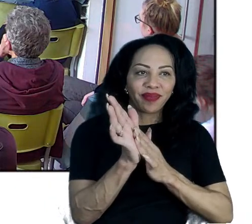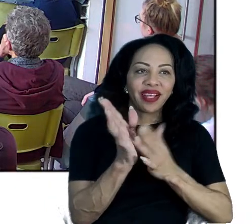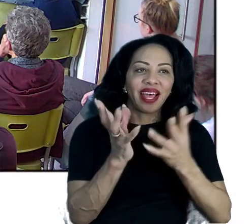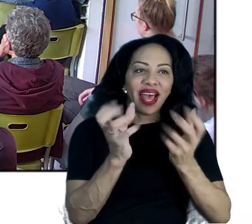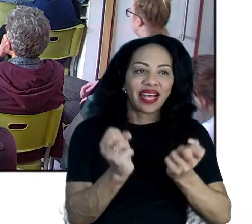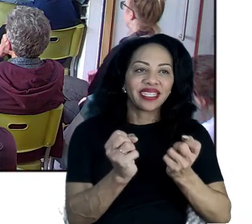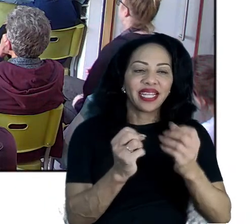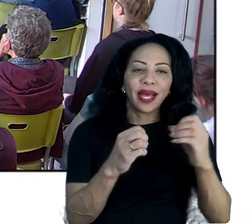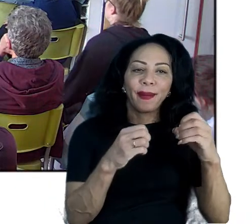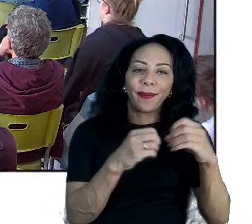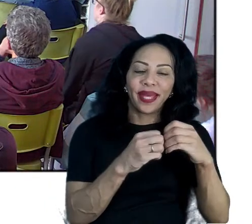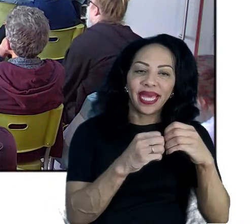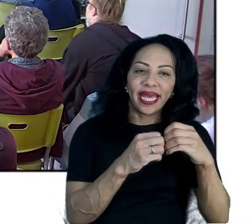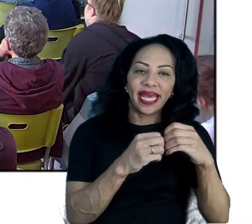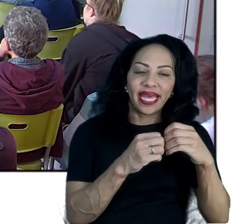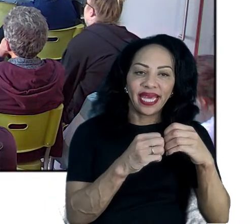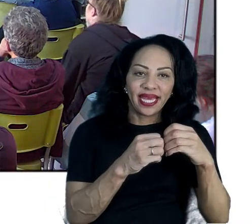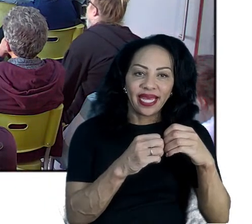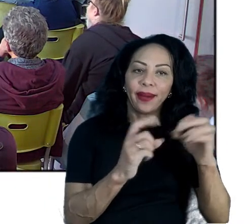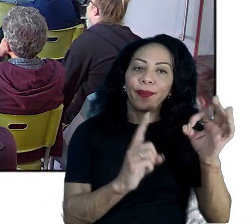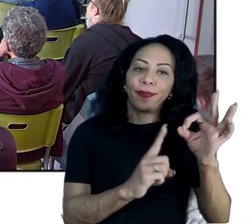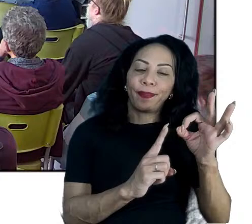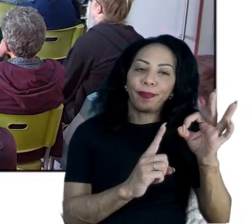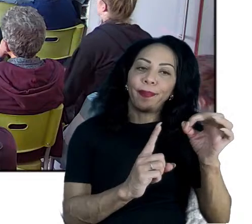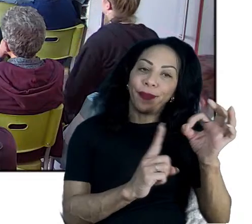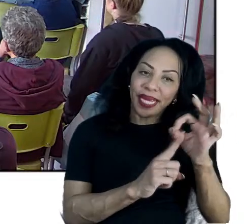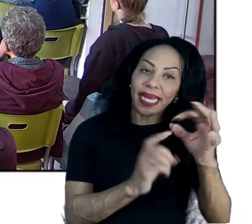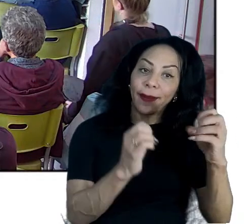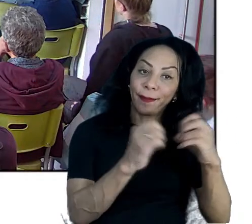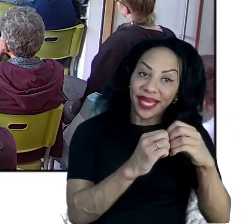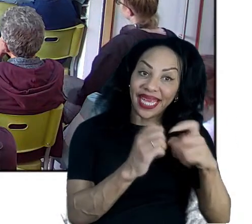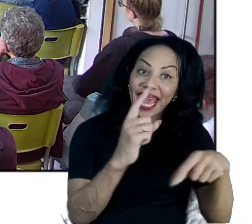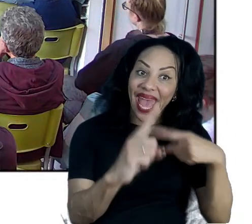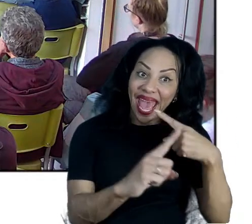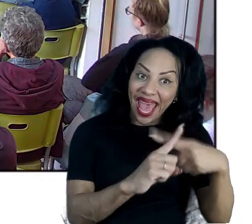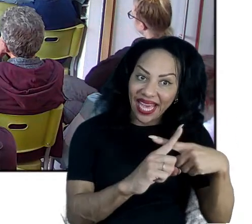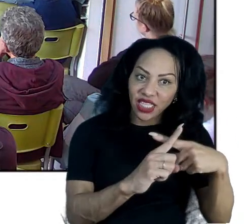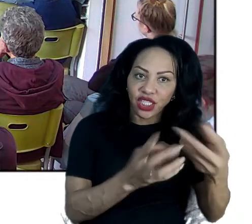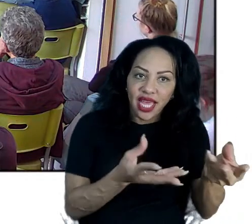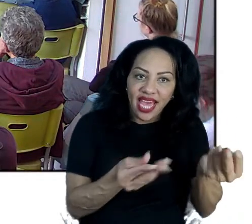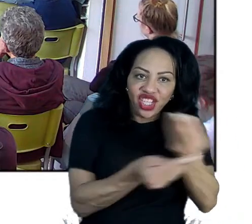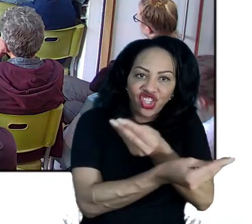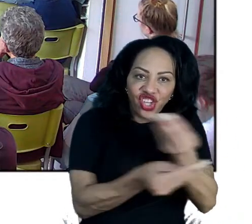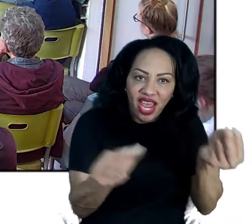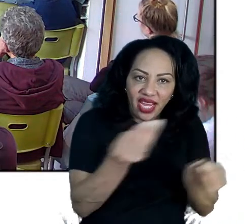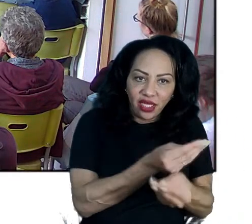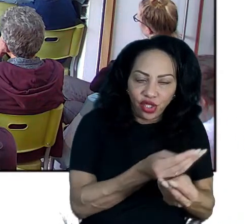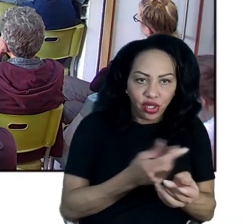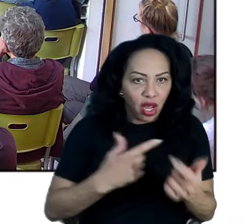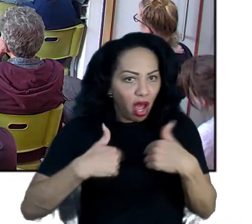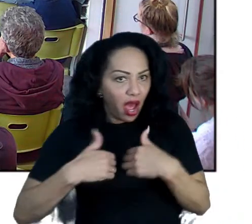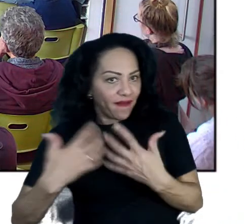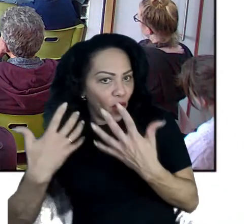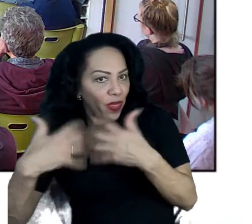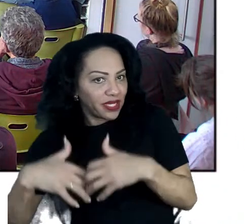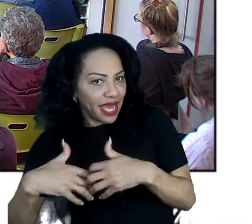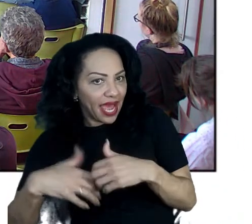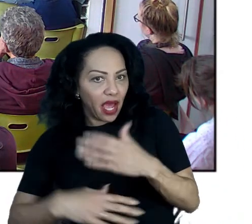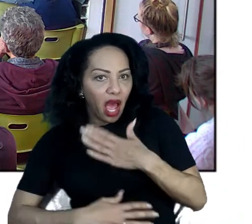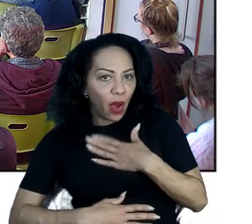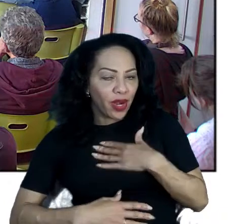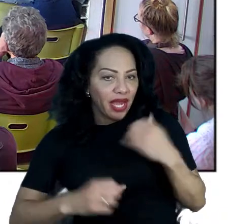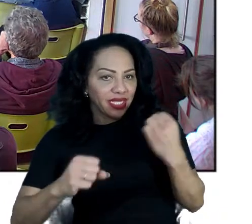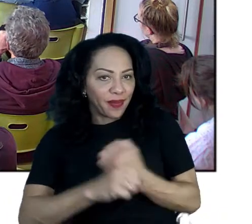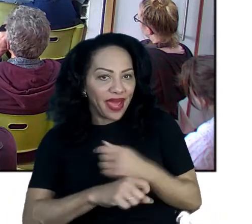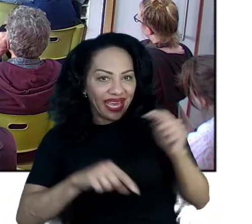fax machines. And we would really like to find a way of making that kit open source so people could possibly borrow it. But